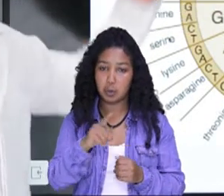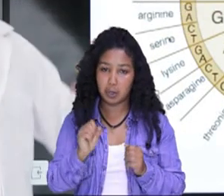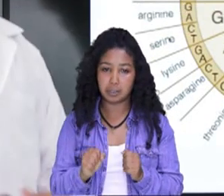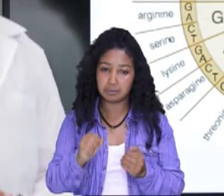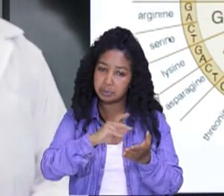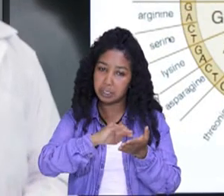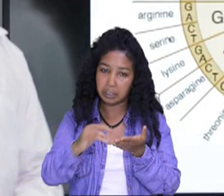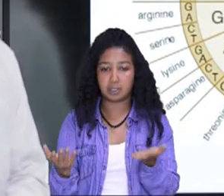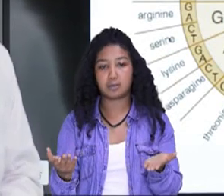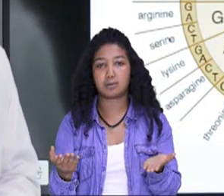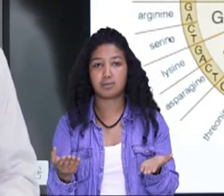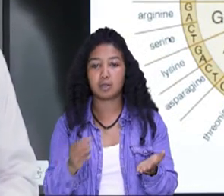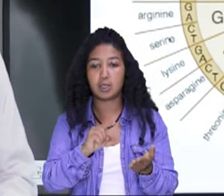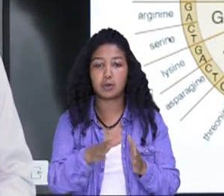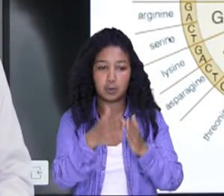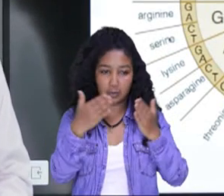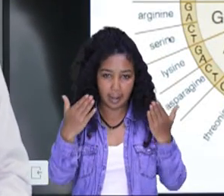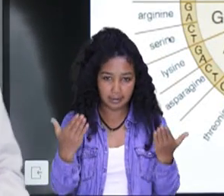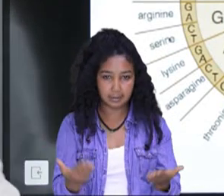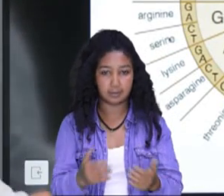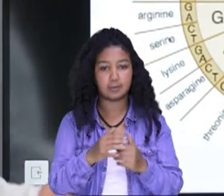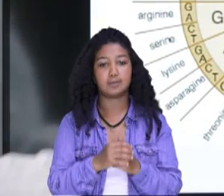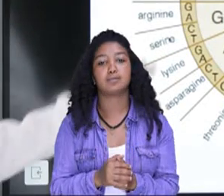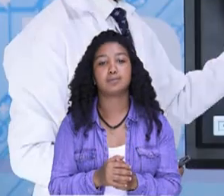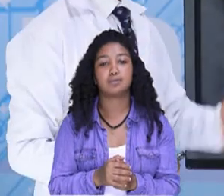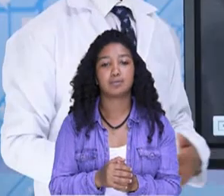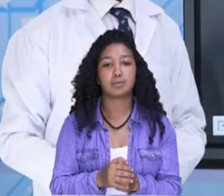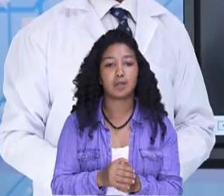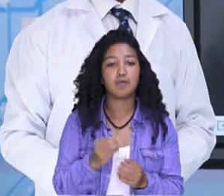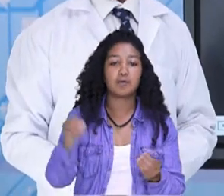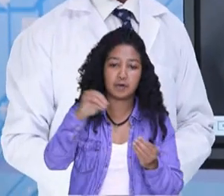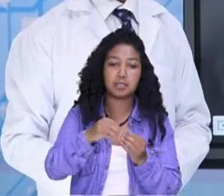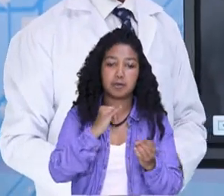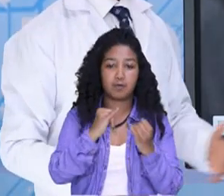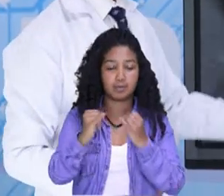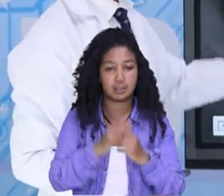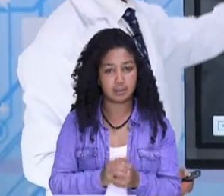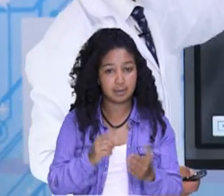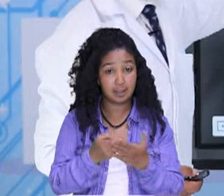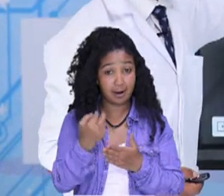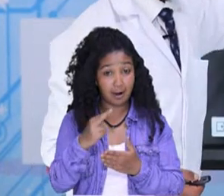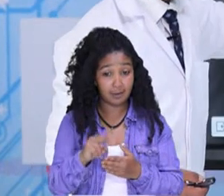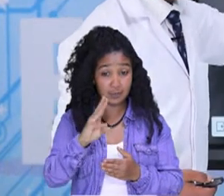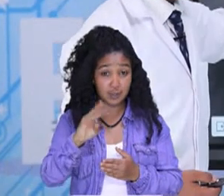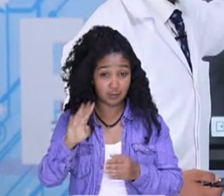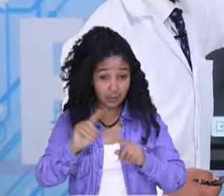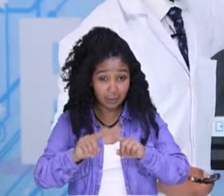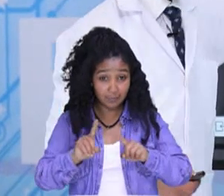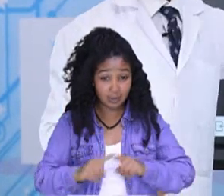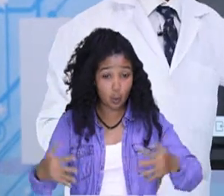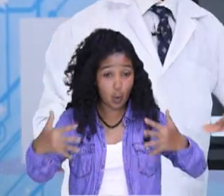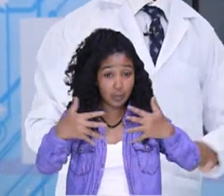can study it in your text for further information. So there are 64